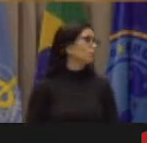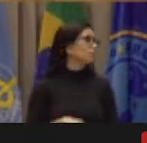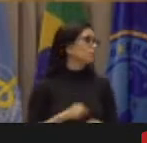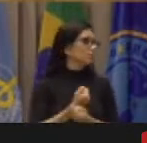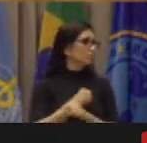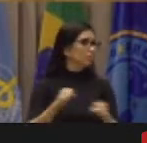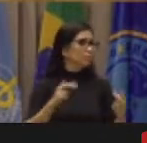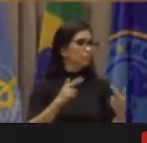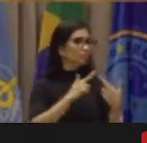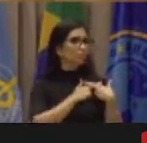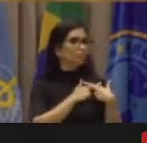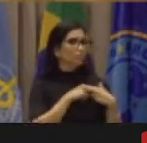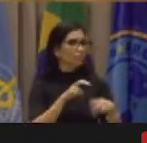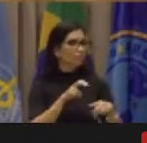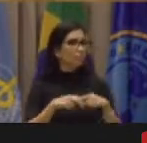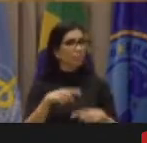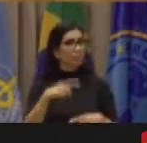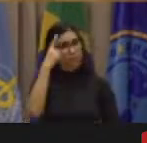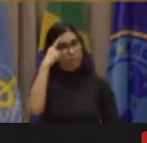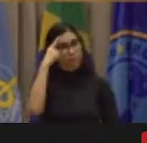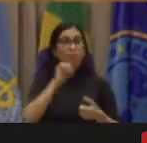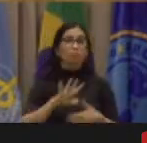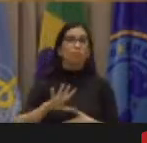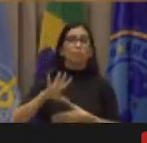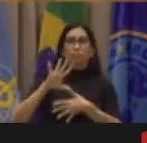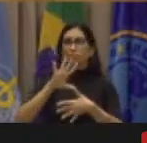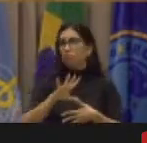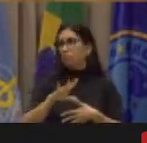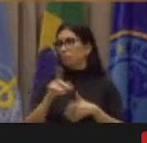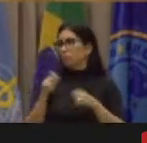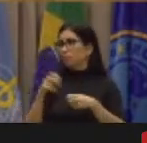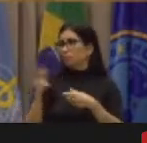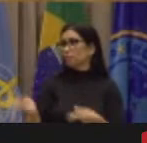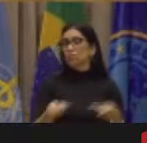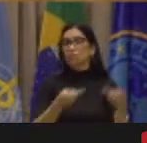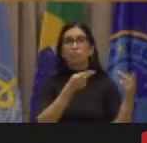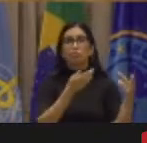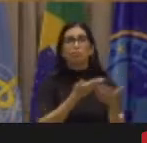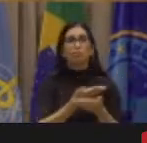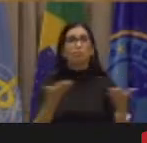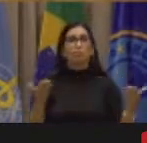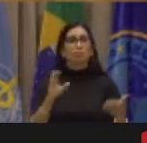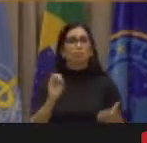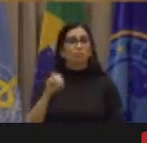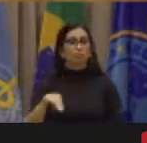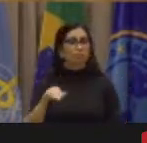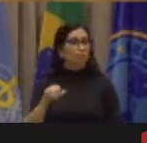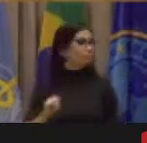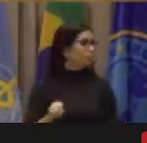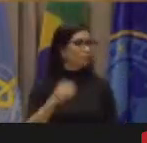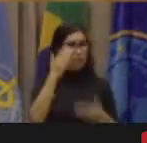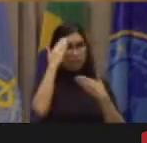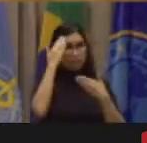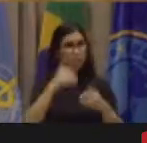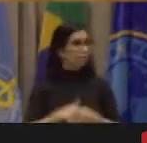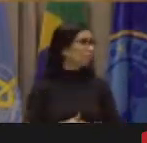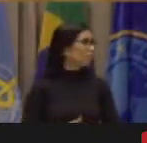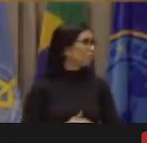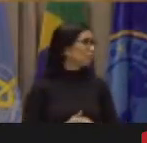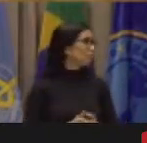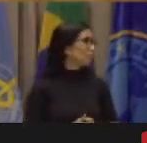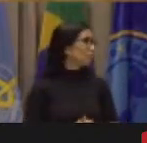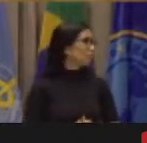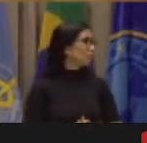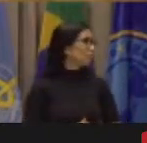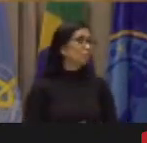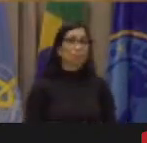is PAHO is one of the biggest responsibles for that in the Americas, and to be able to take this experience to